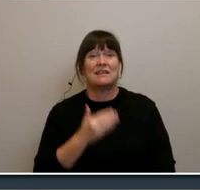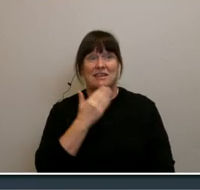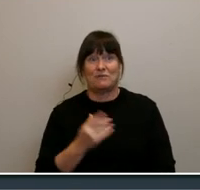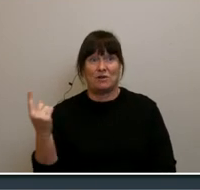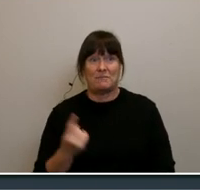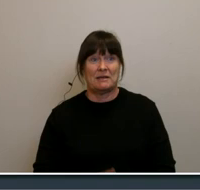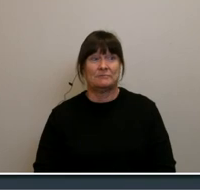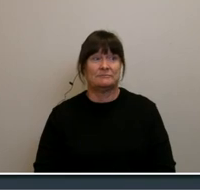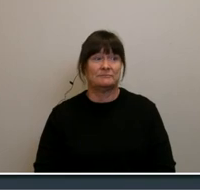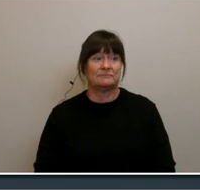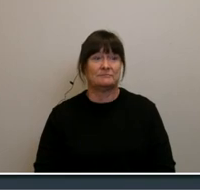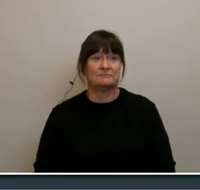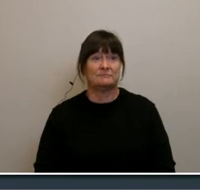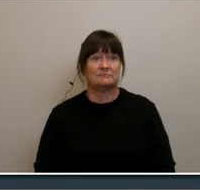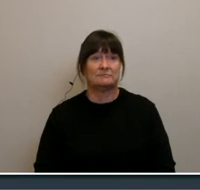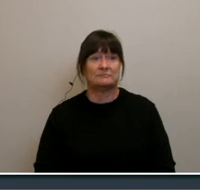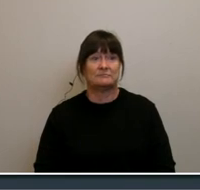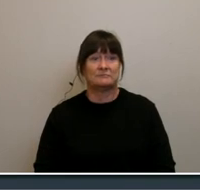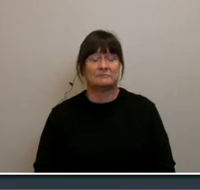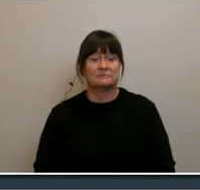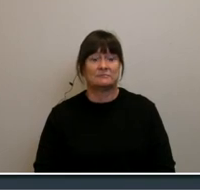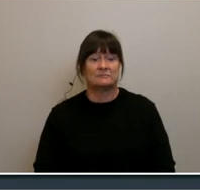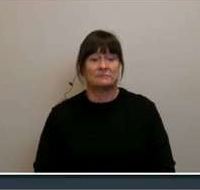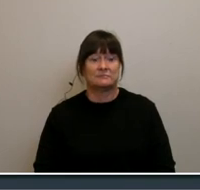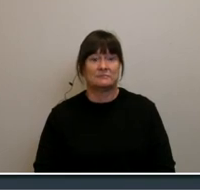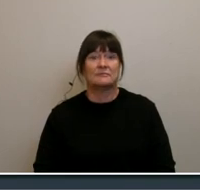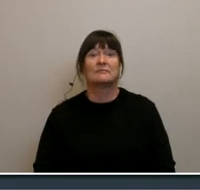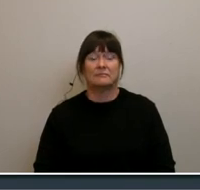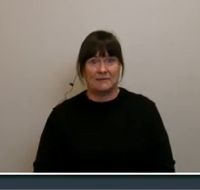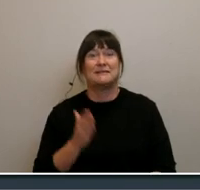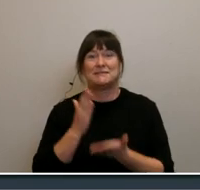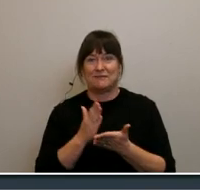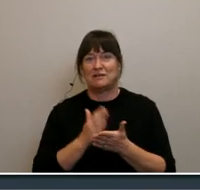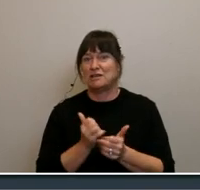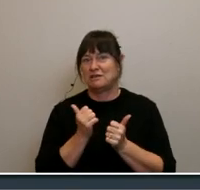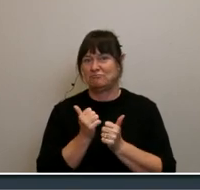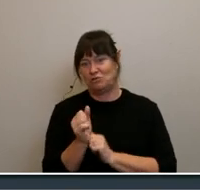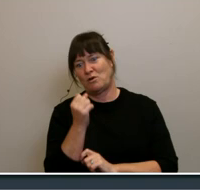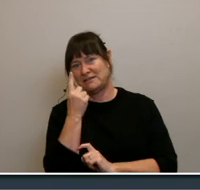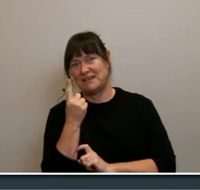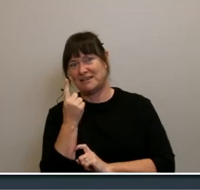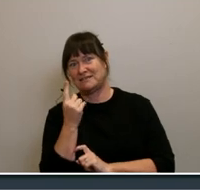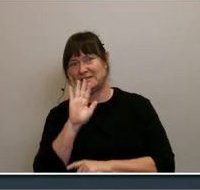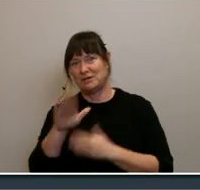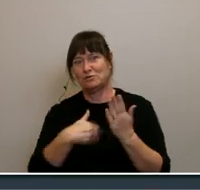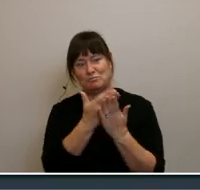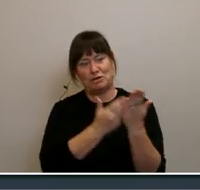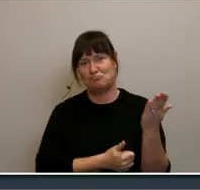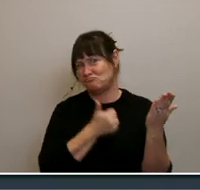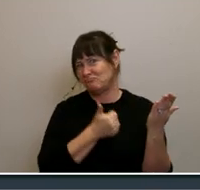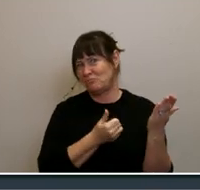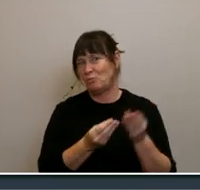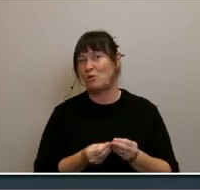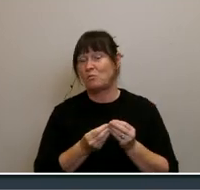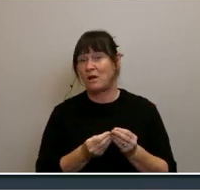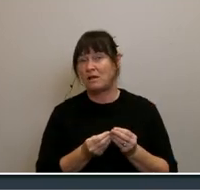thank you for coming to talk to us today. I think that there's definitely merit in what you've put in your submission.